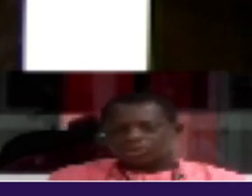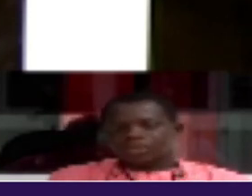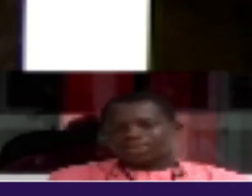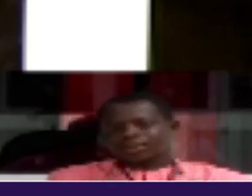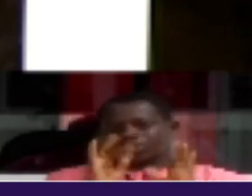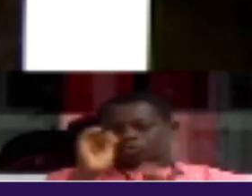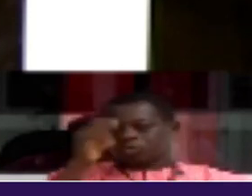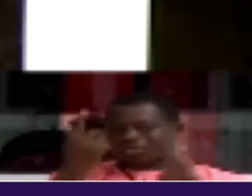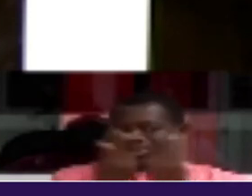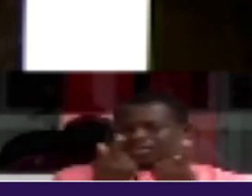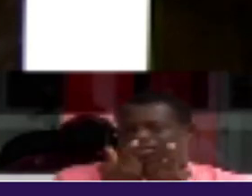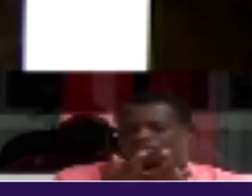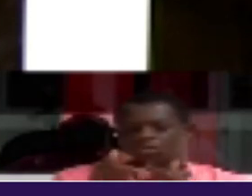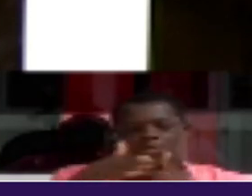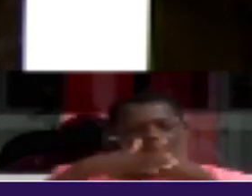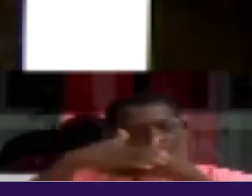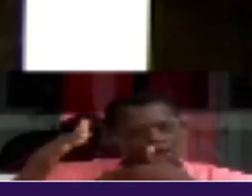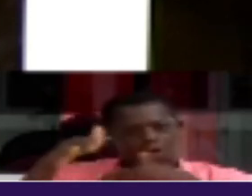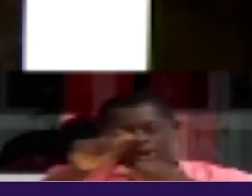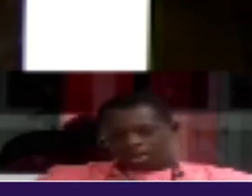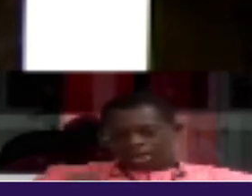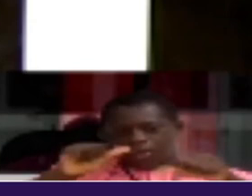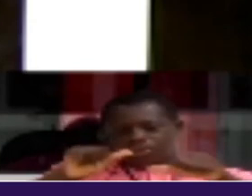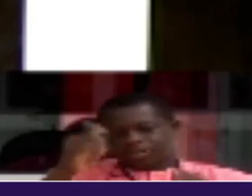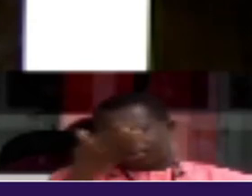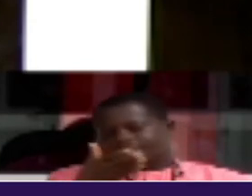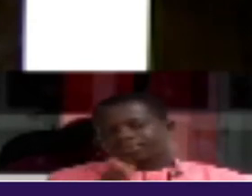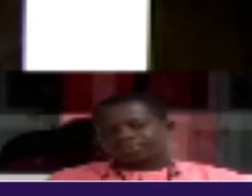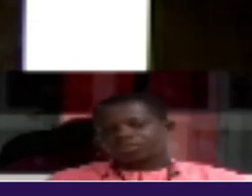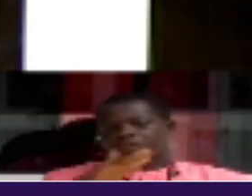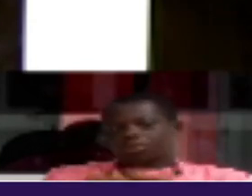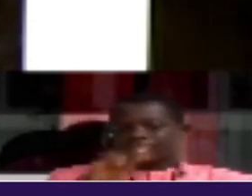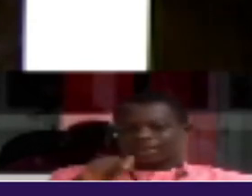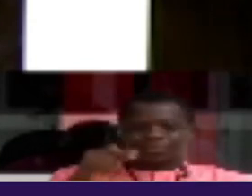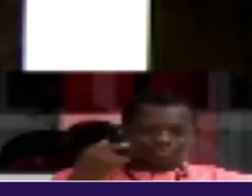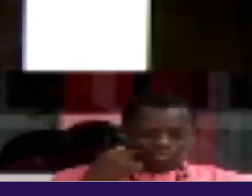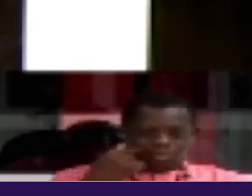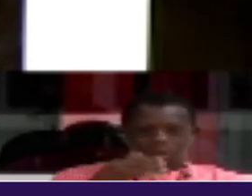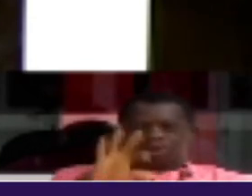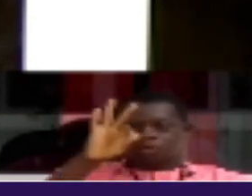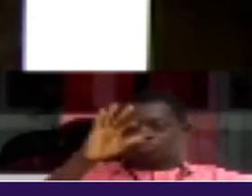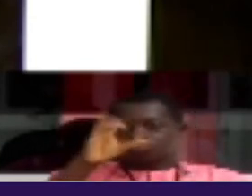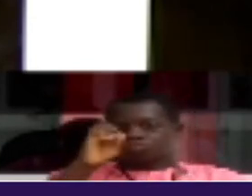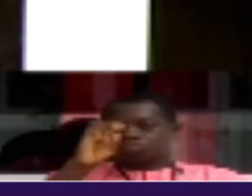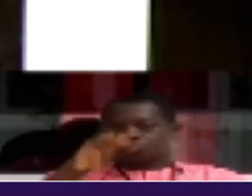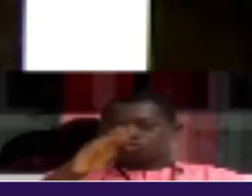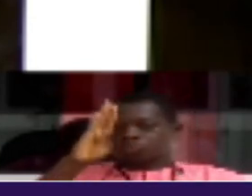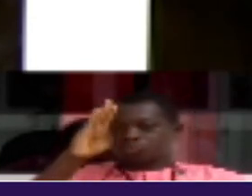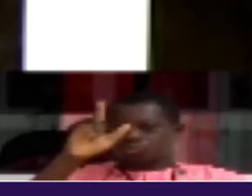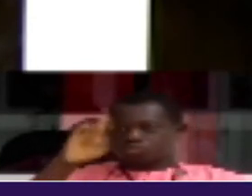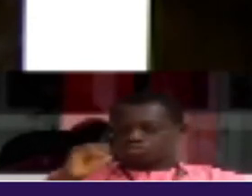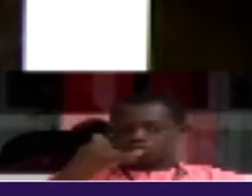area. So, on that day, when Tubul called me, he don't brief